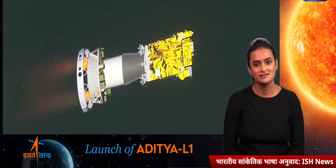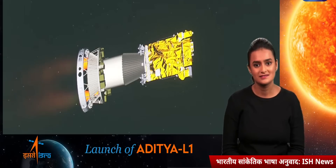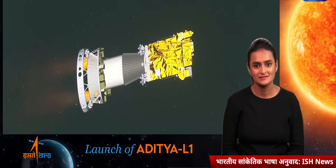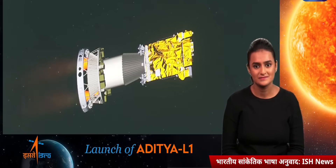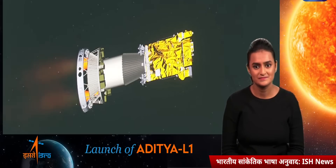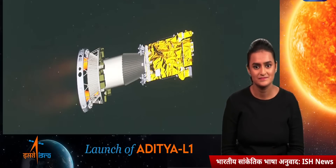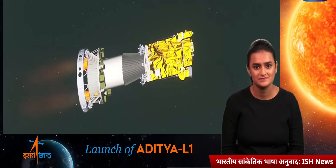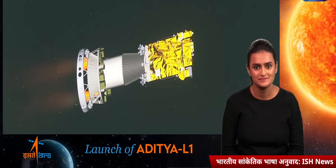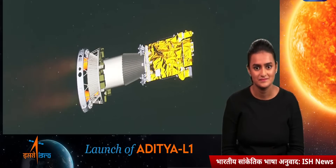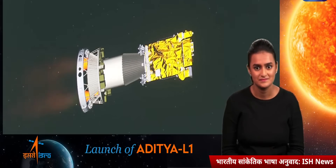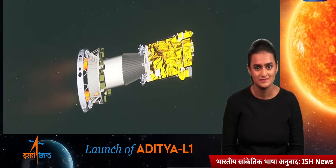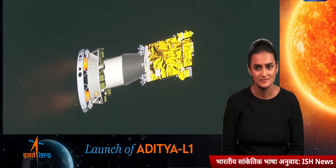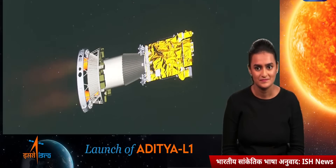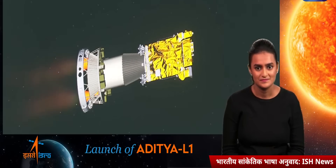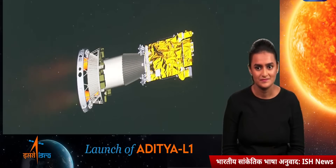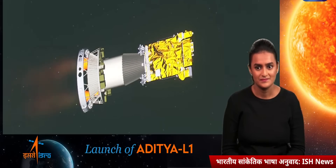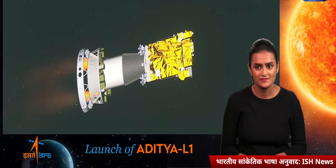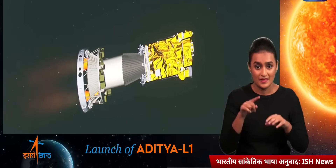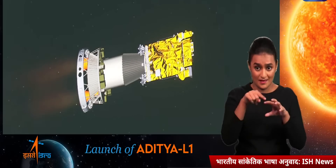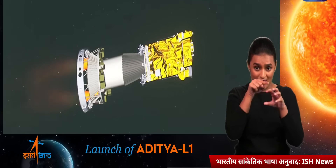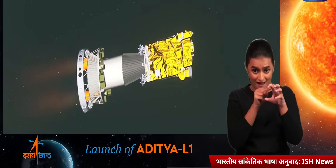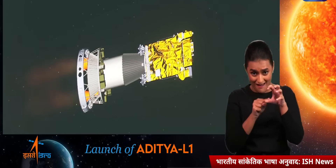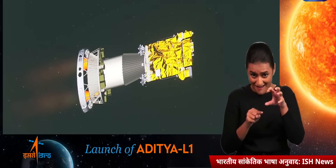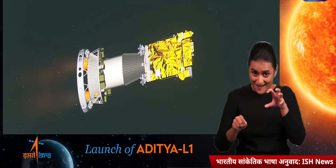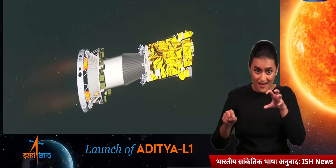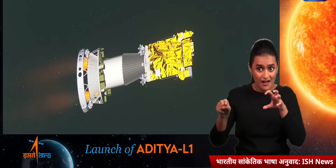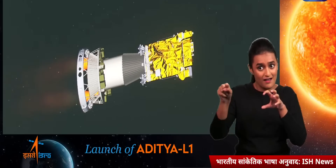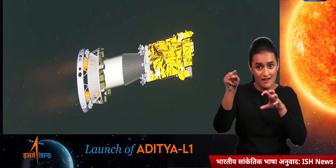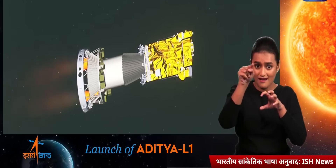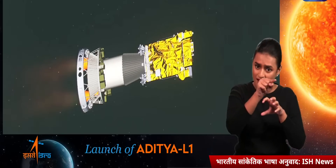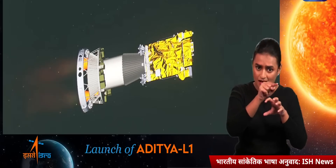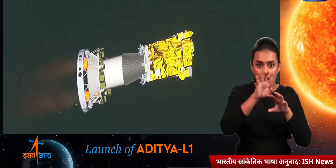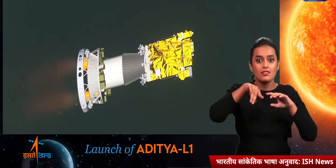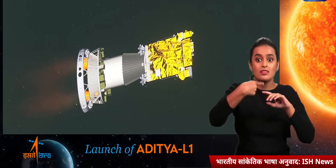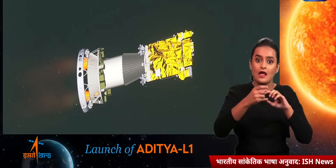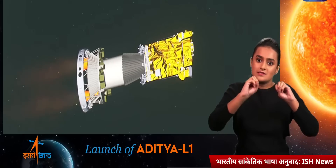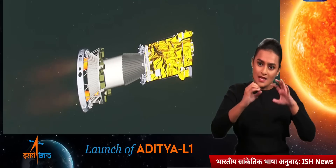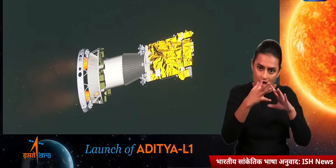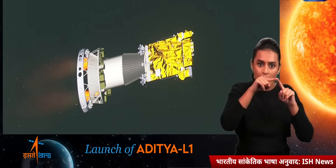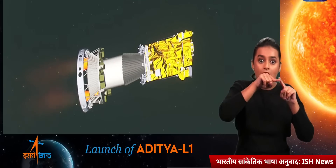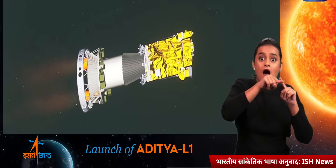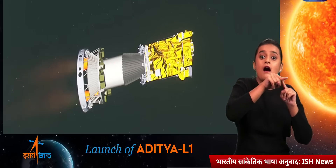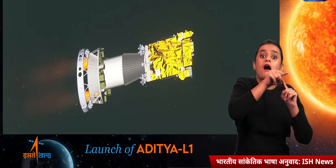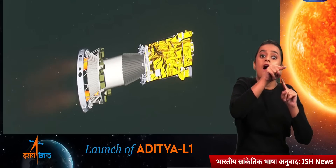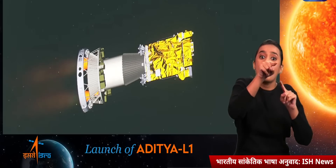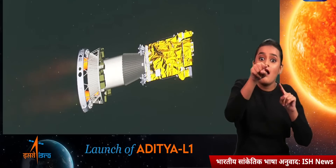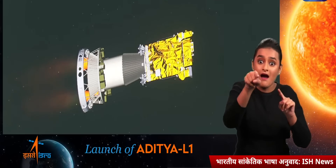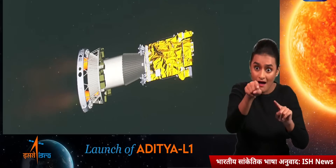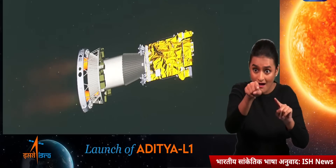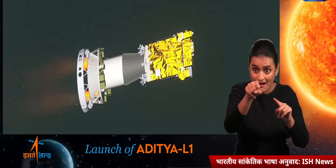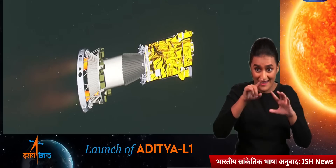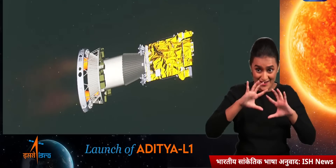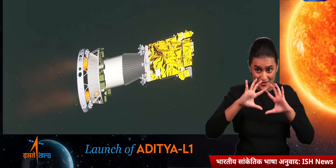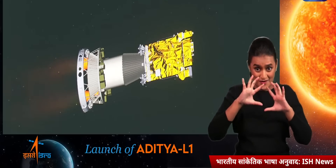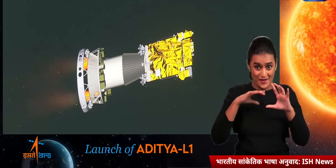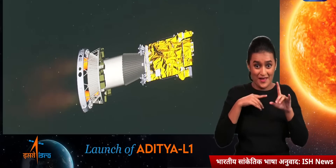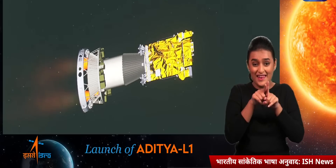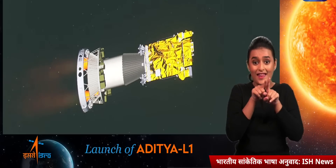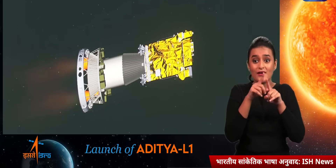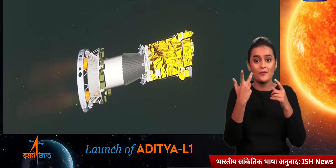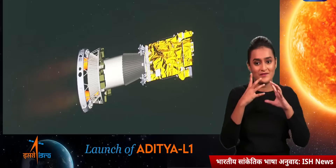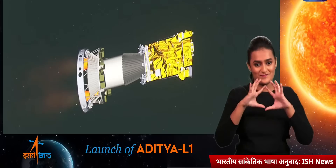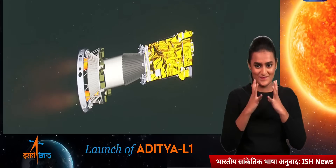burn to exit Earth's sphere of influence will be initiated. After exit from SOI, the cruise